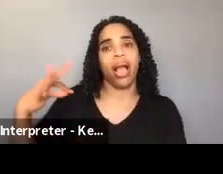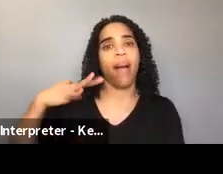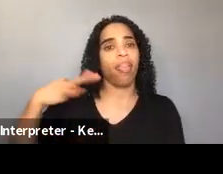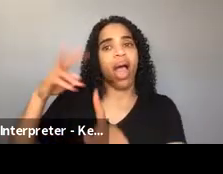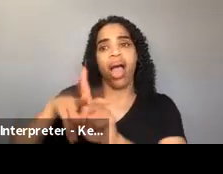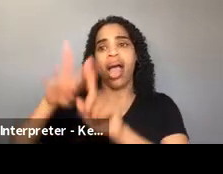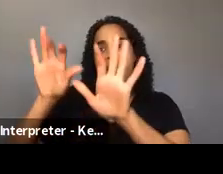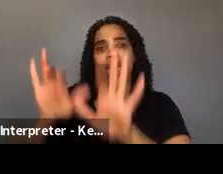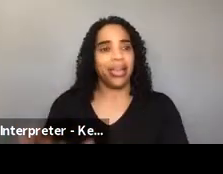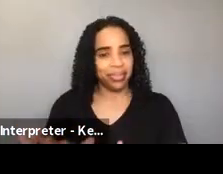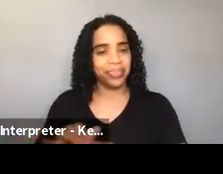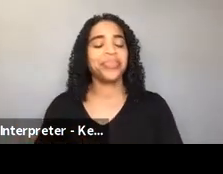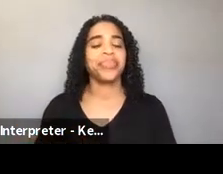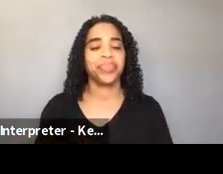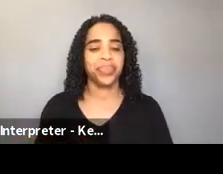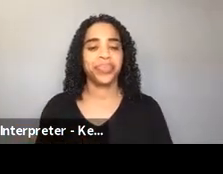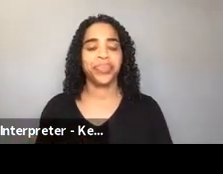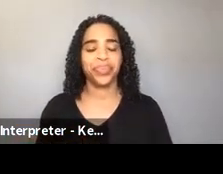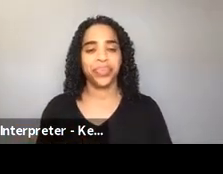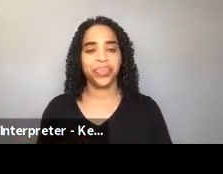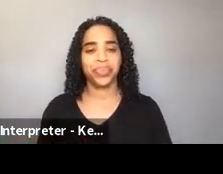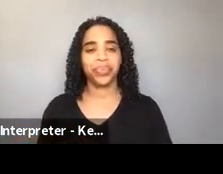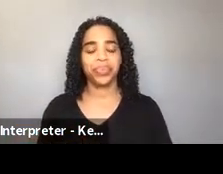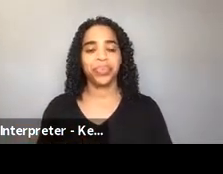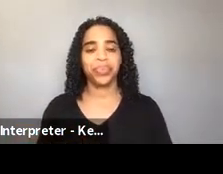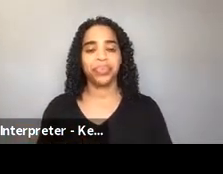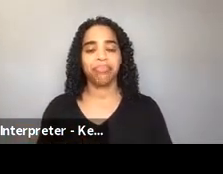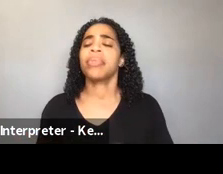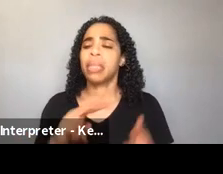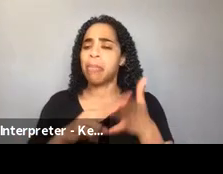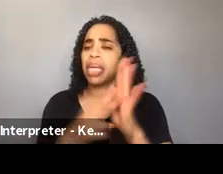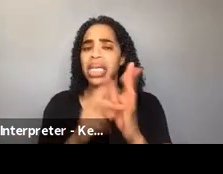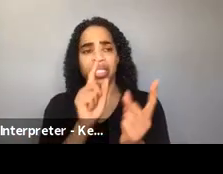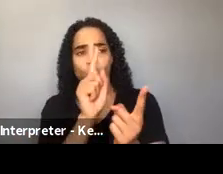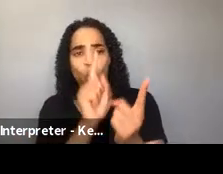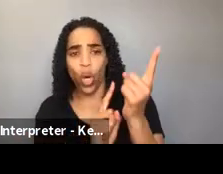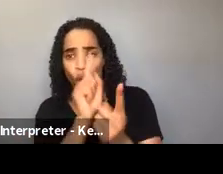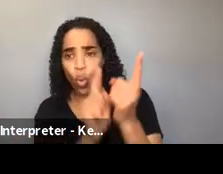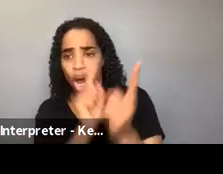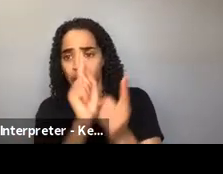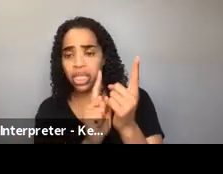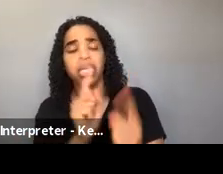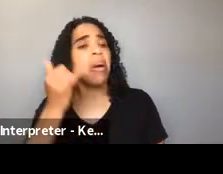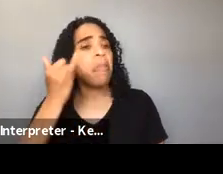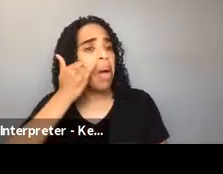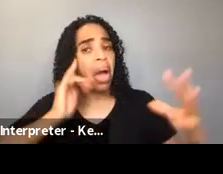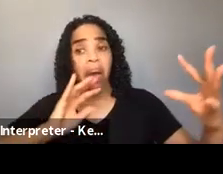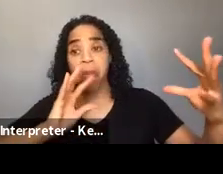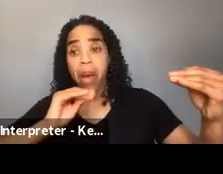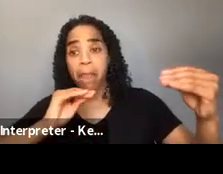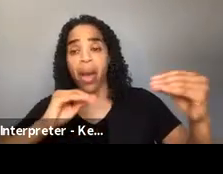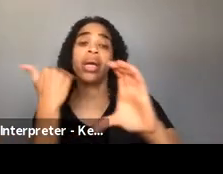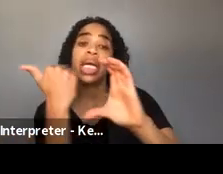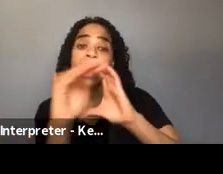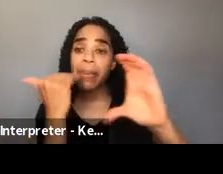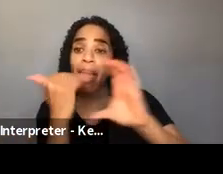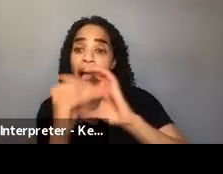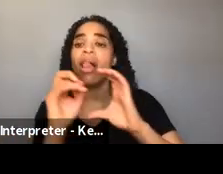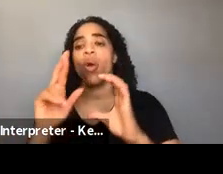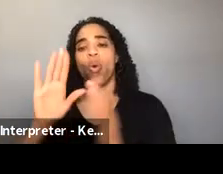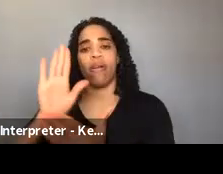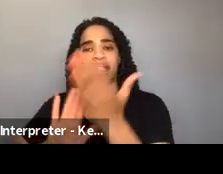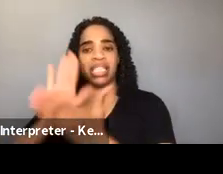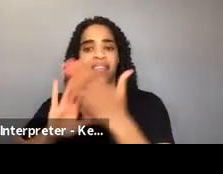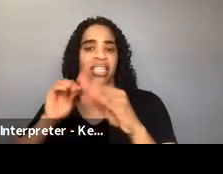forms. Benefits assistance is delivered on a one-to-one basis, either over the phone, email, or